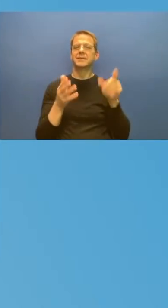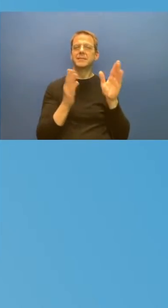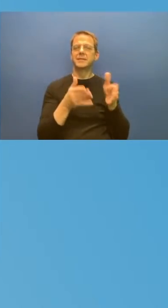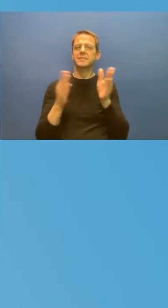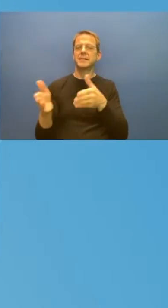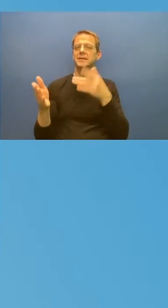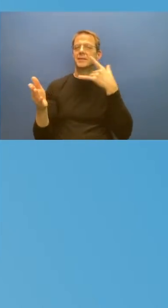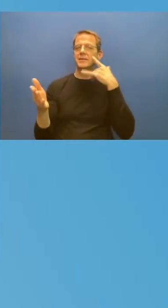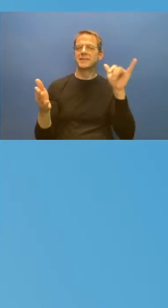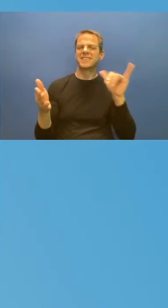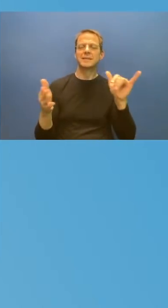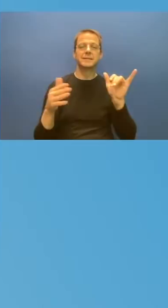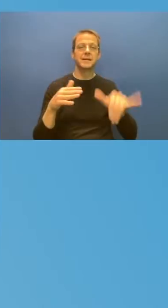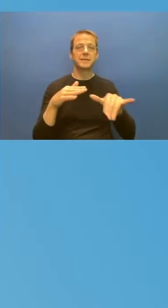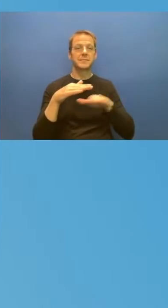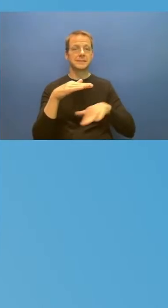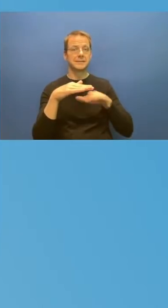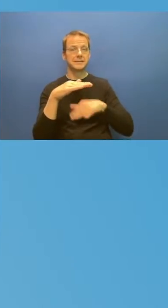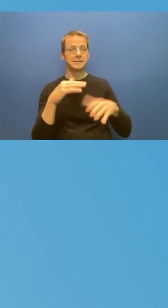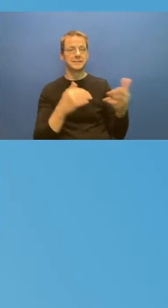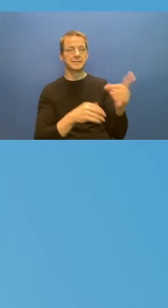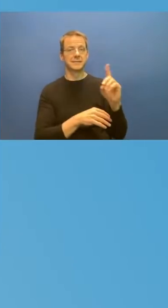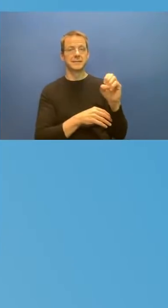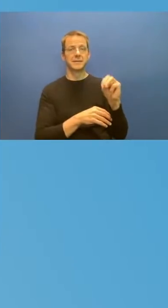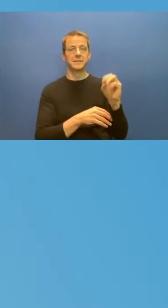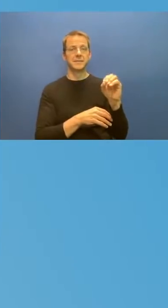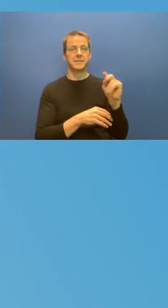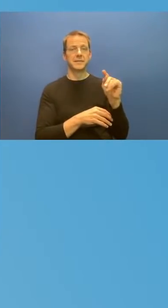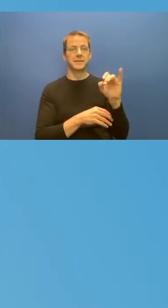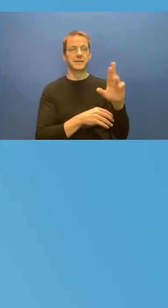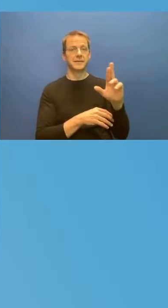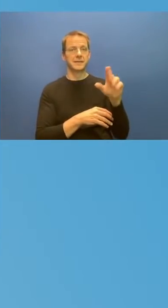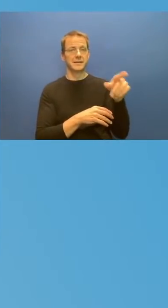chain? I have no idea, and I would love to.